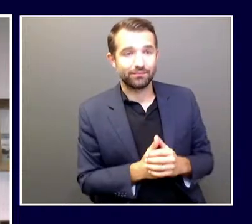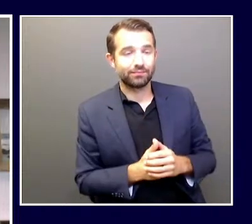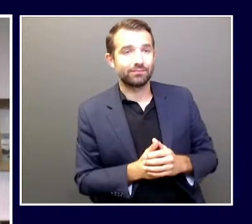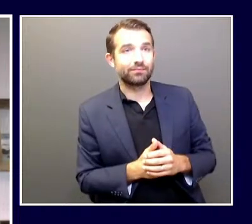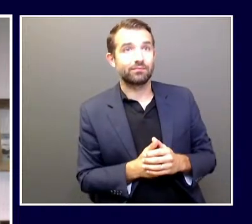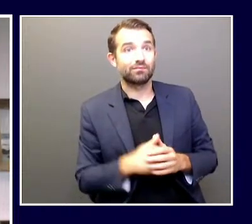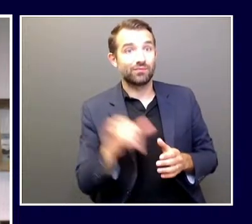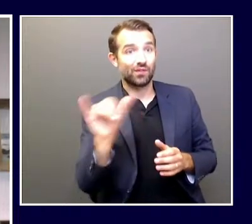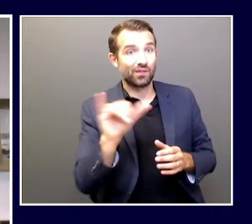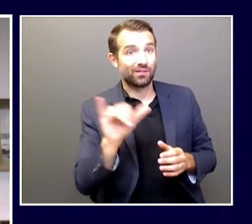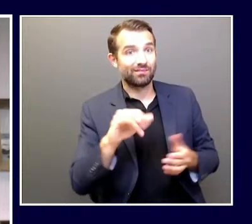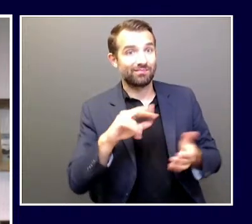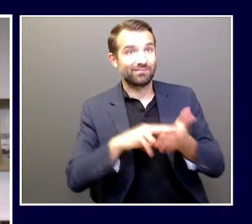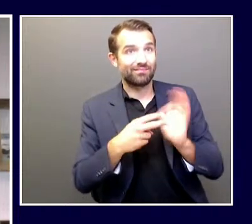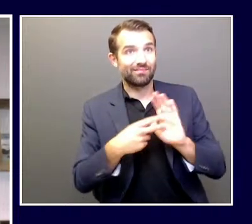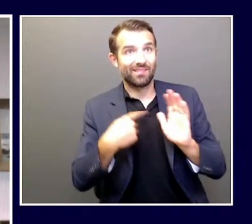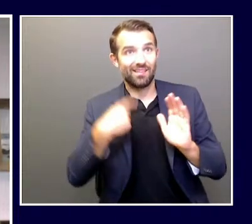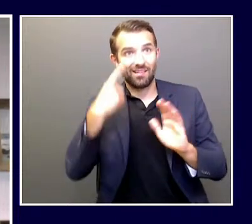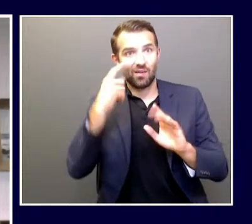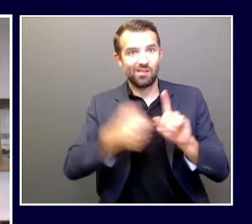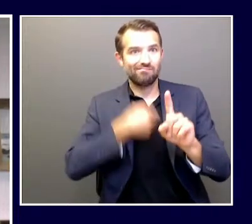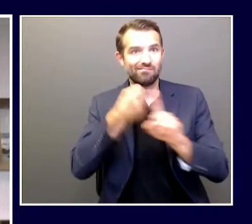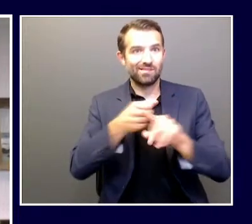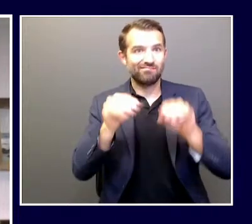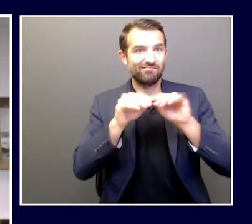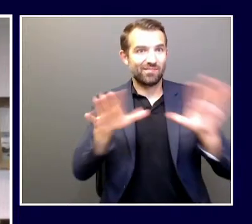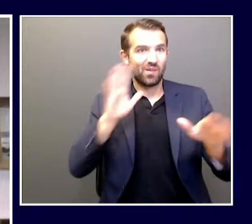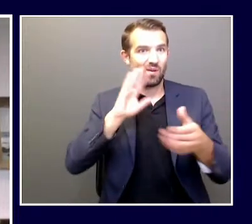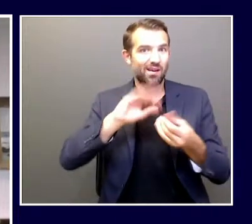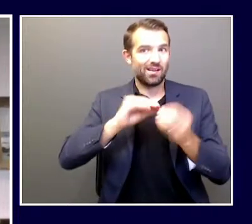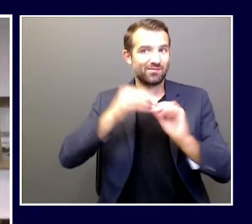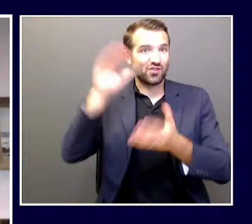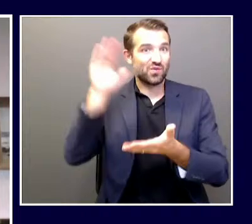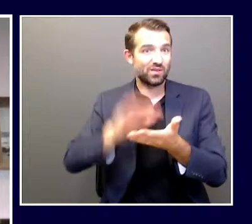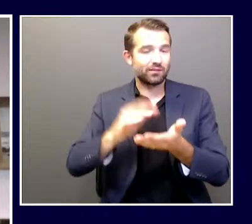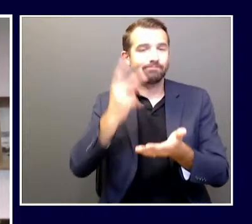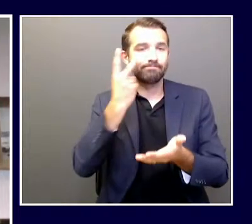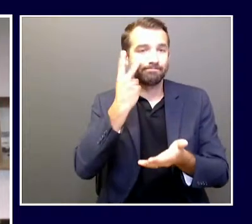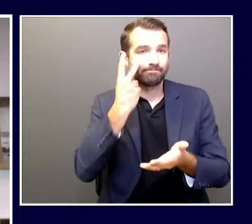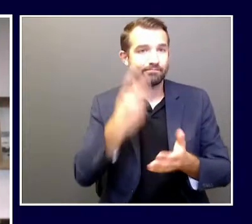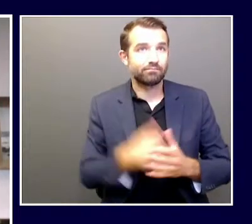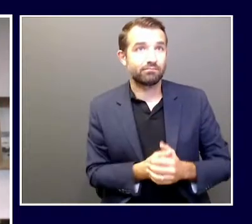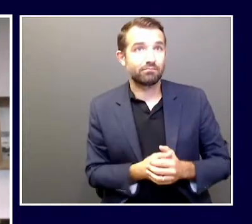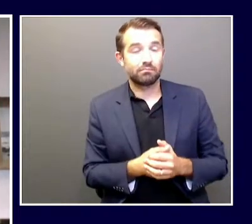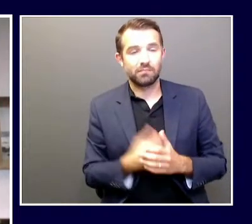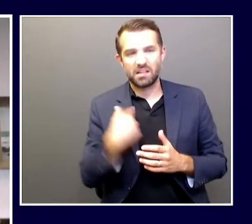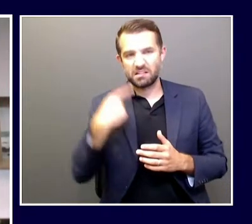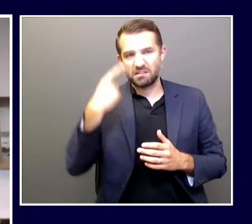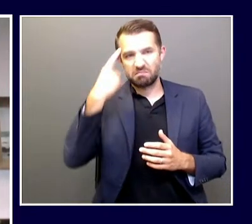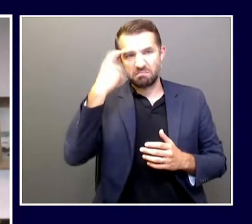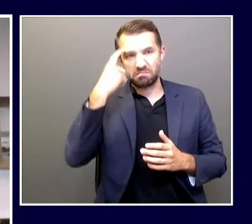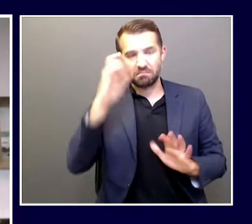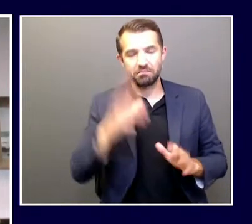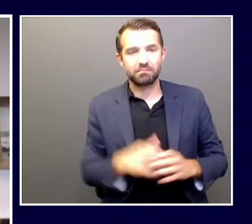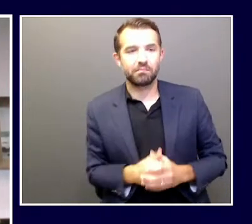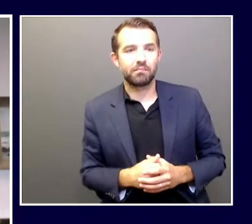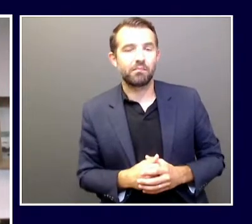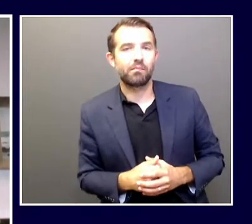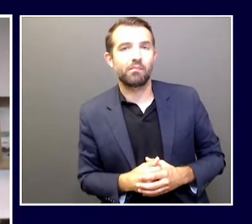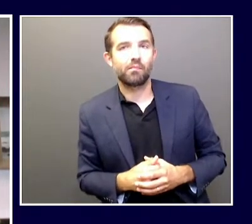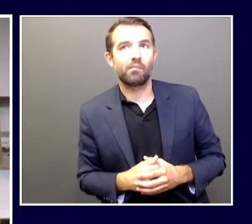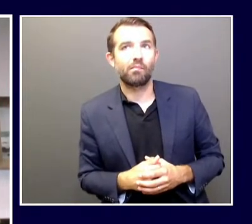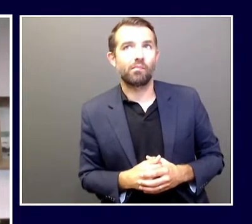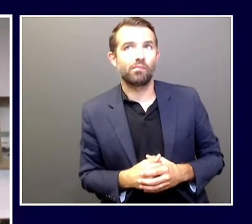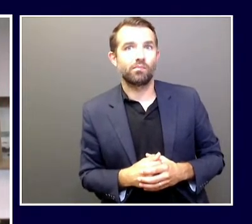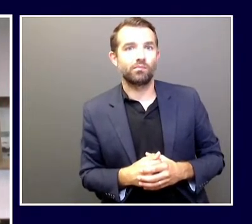number of outbreaks. That remains to be seen, but that's my expectation. Okay, and then speaking of the vaccination mandate for healthcare workers, I'm